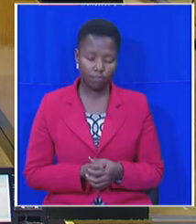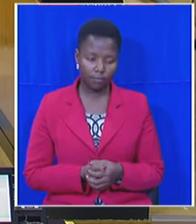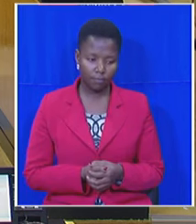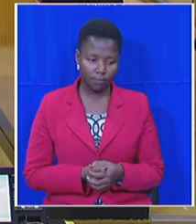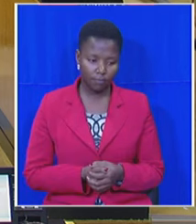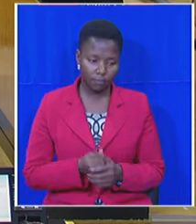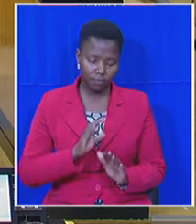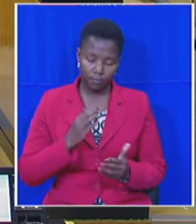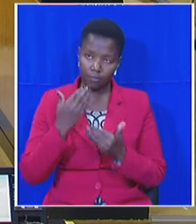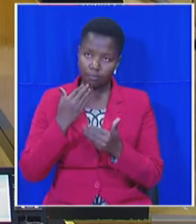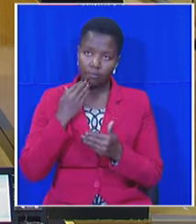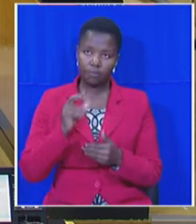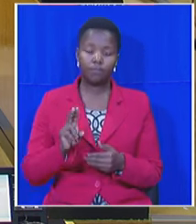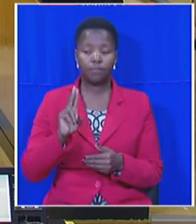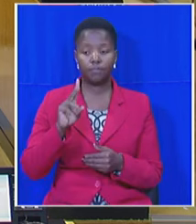Thank you, UDM.